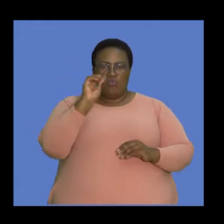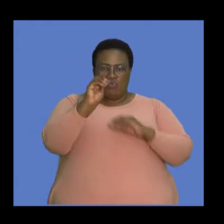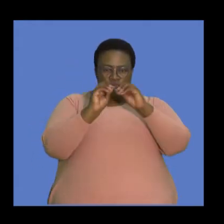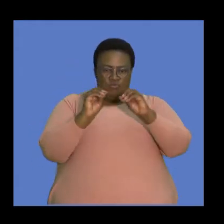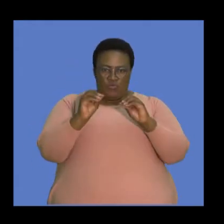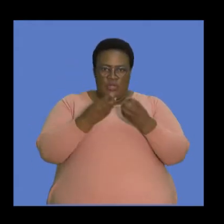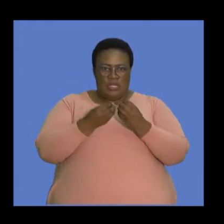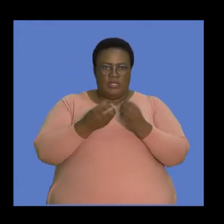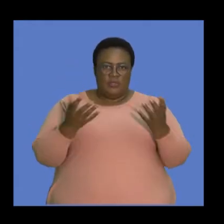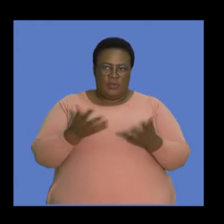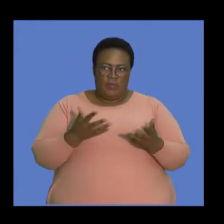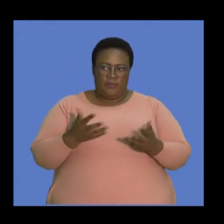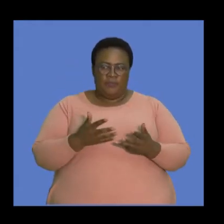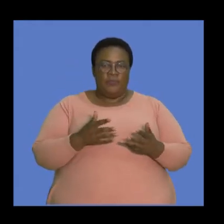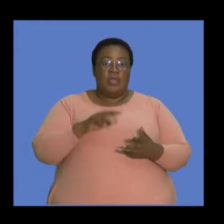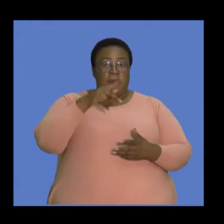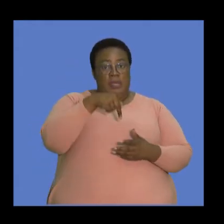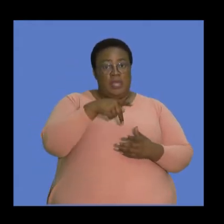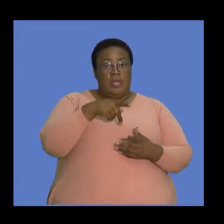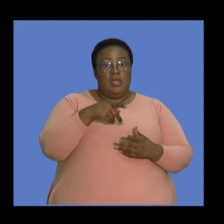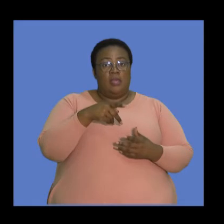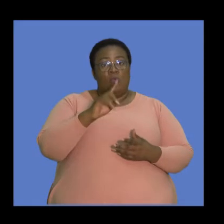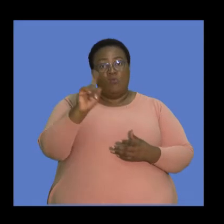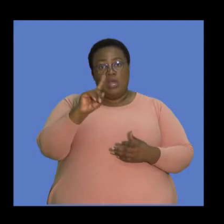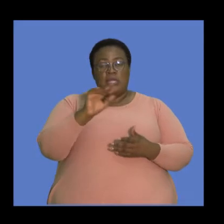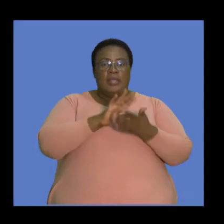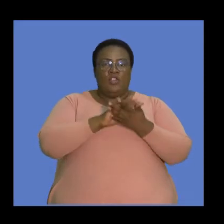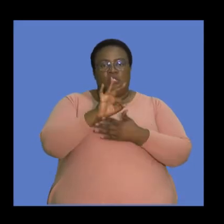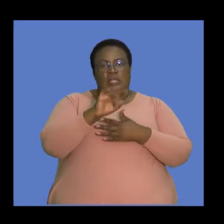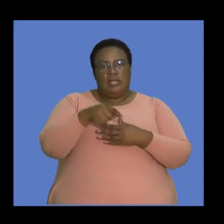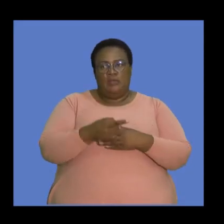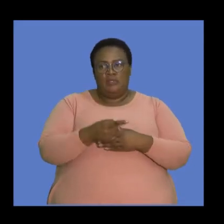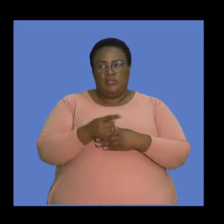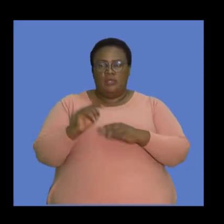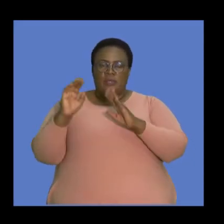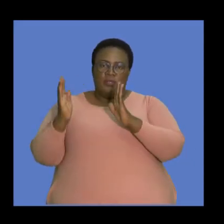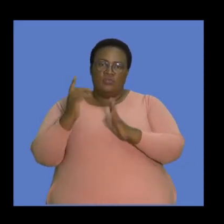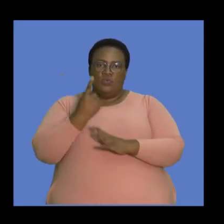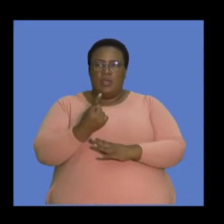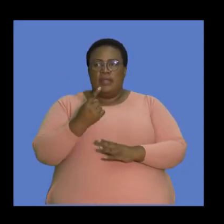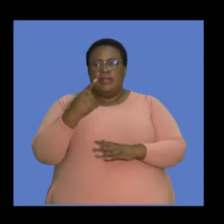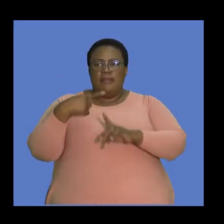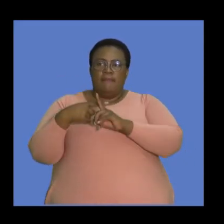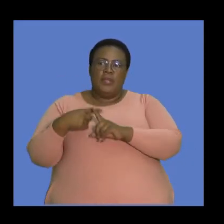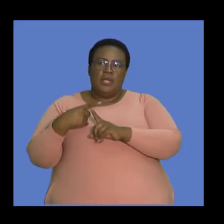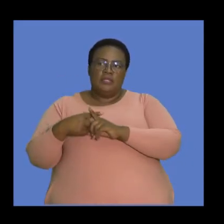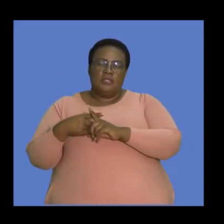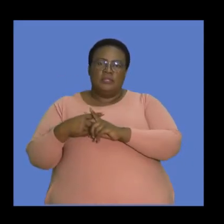know where you are substituting. The P value is 13,000 into